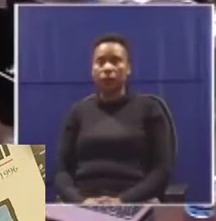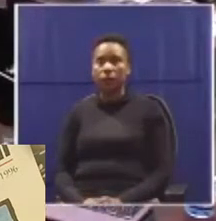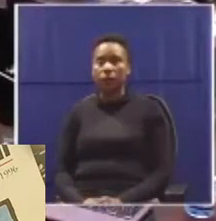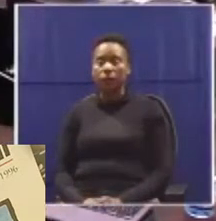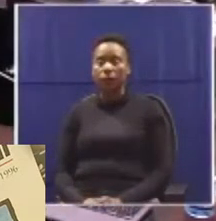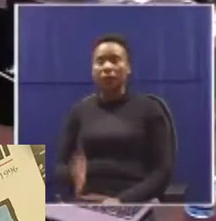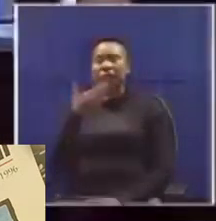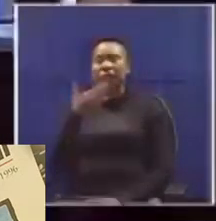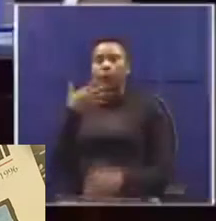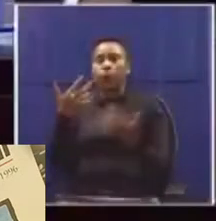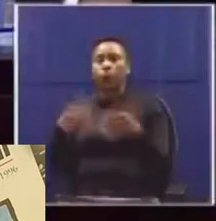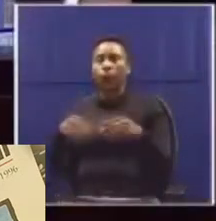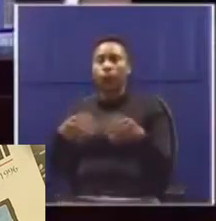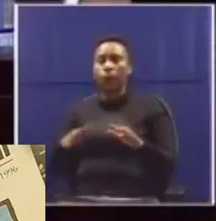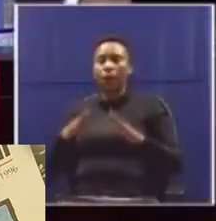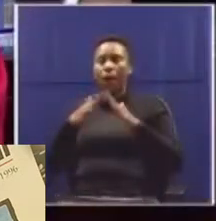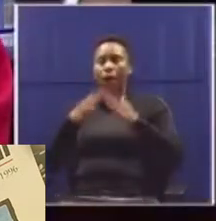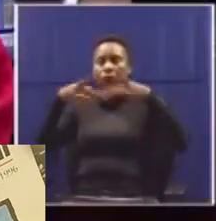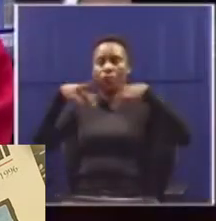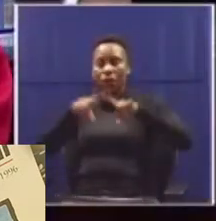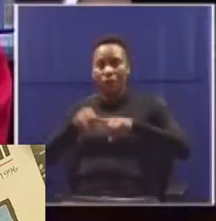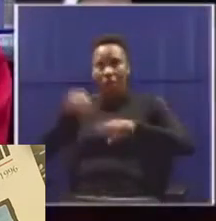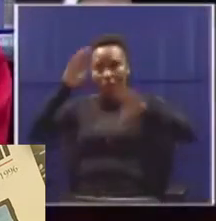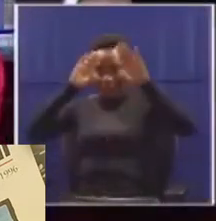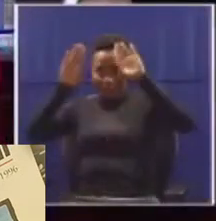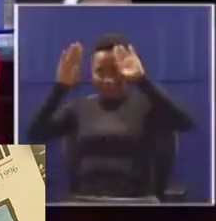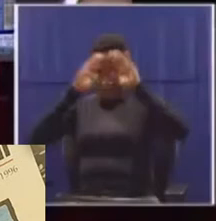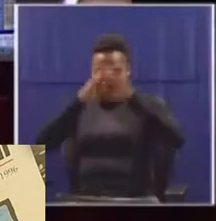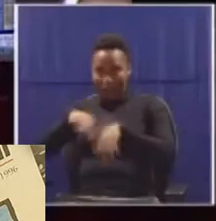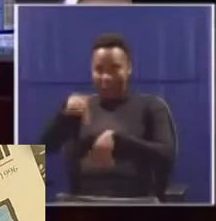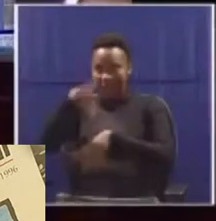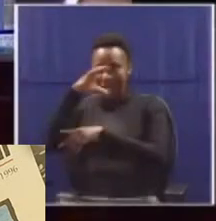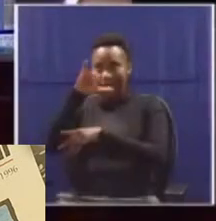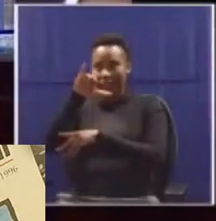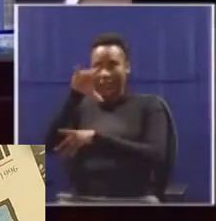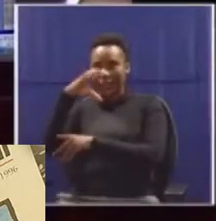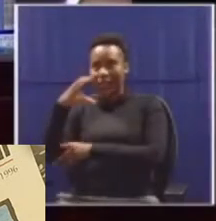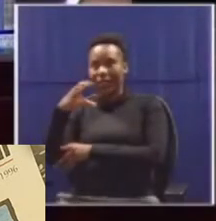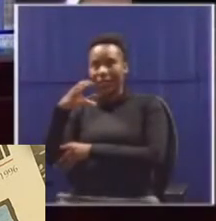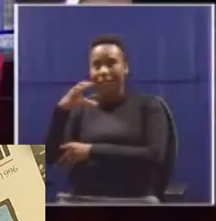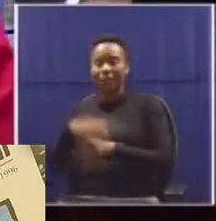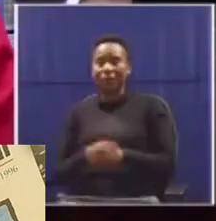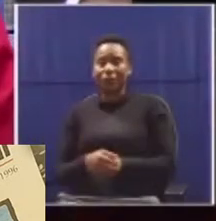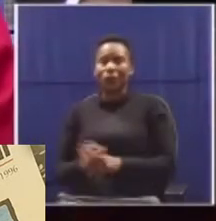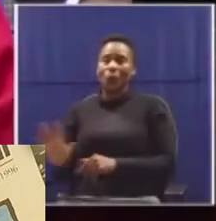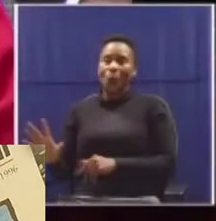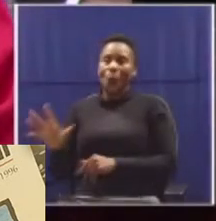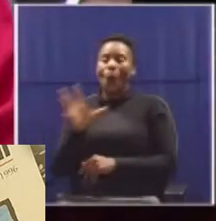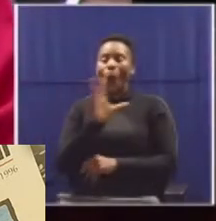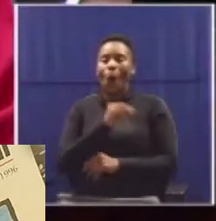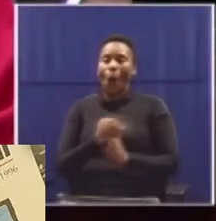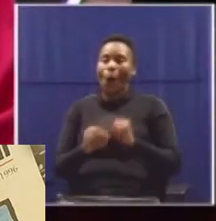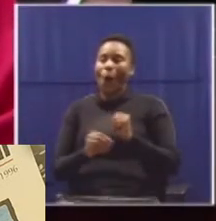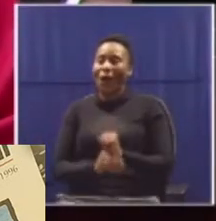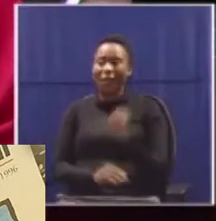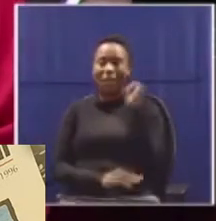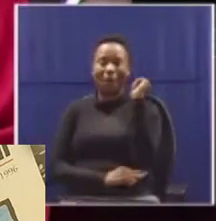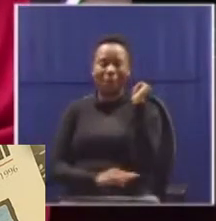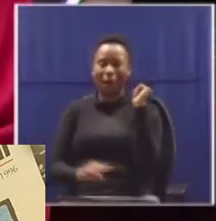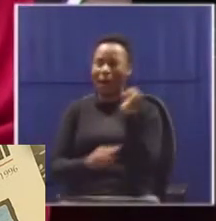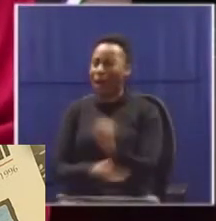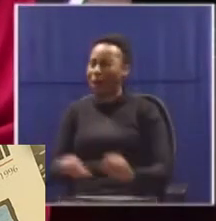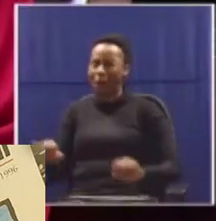thanks very much house chair greetings to the commander-in-chief and to all ground forces of the